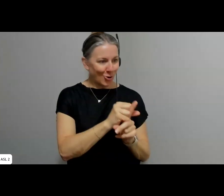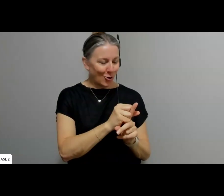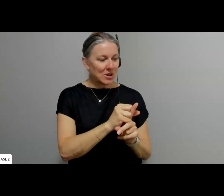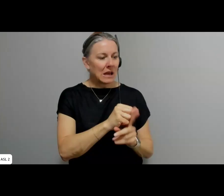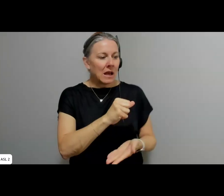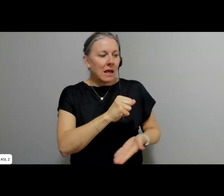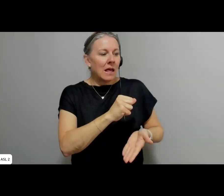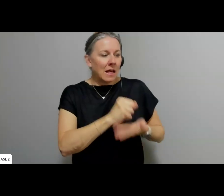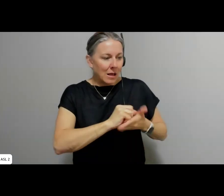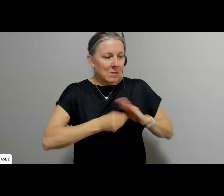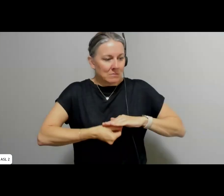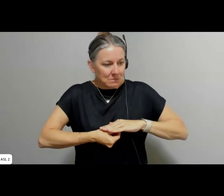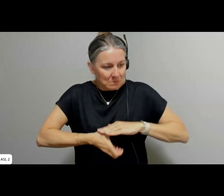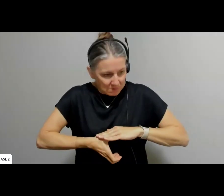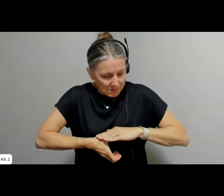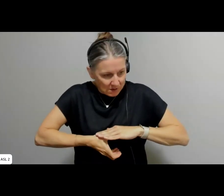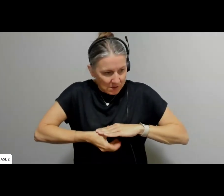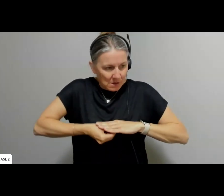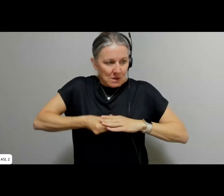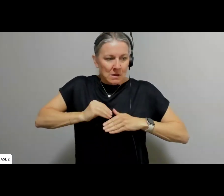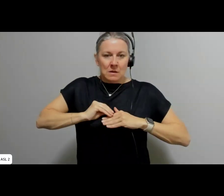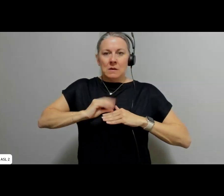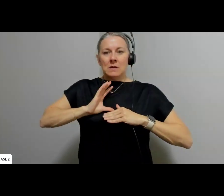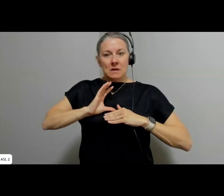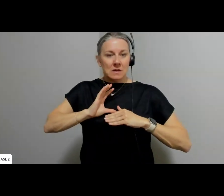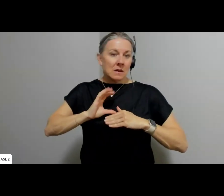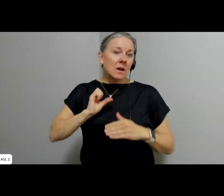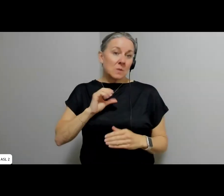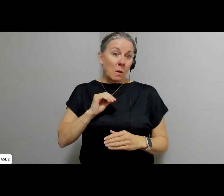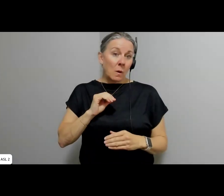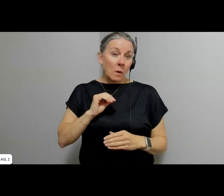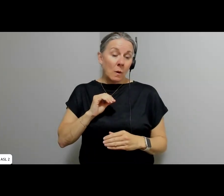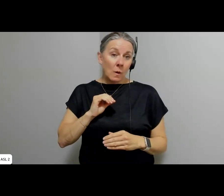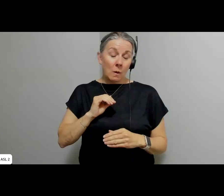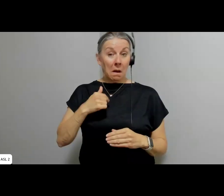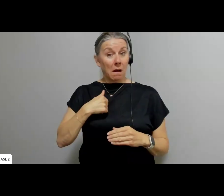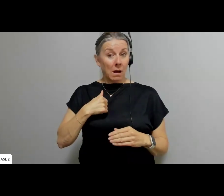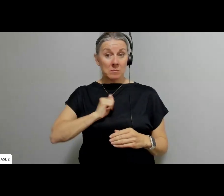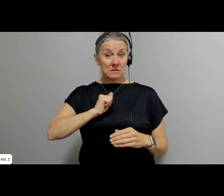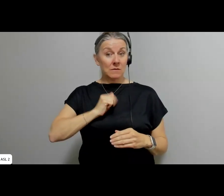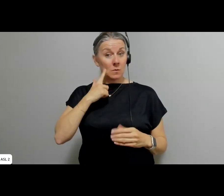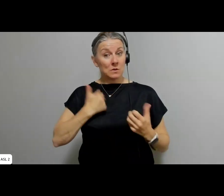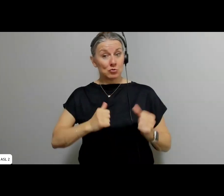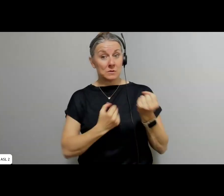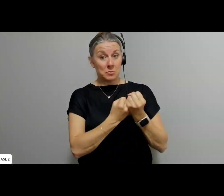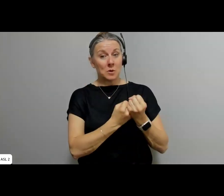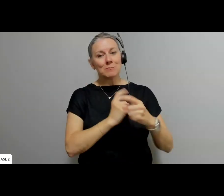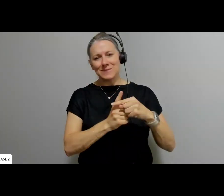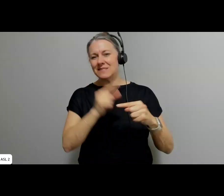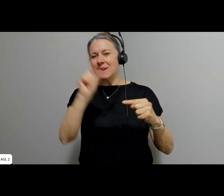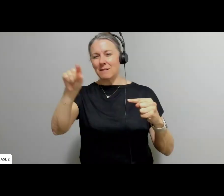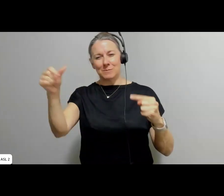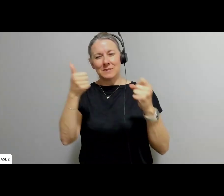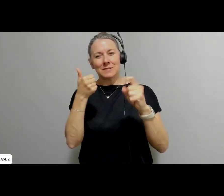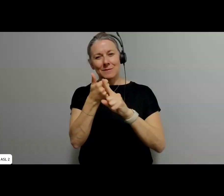path, one that I'm going to try and support and that our government is going to do our best to support. But we know that